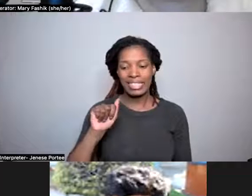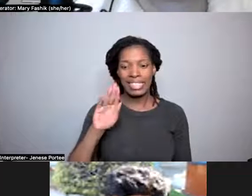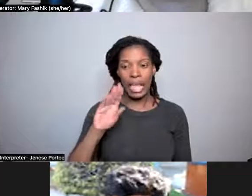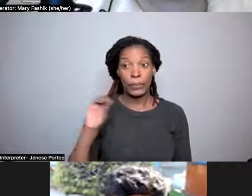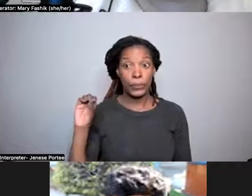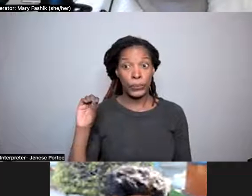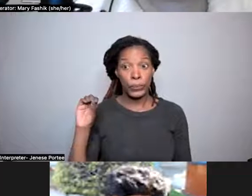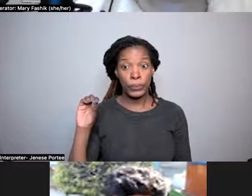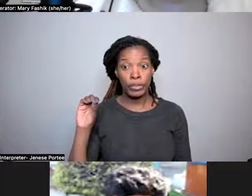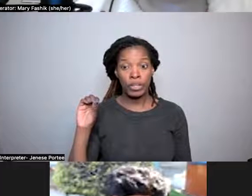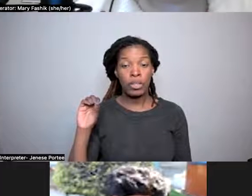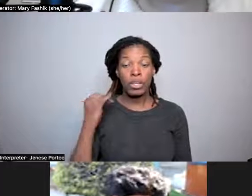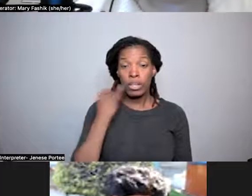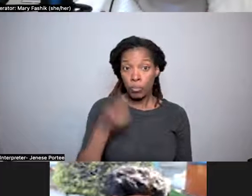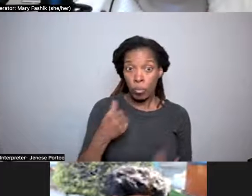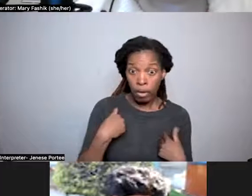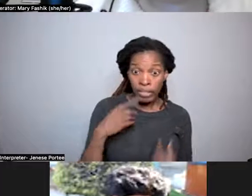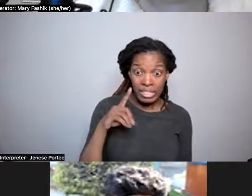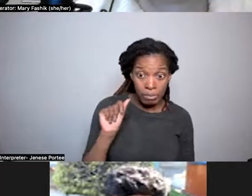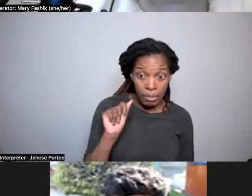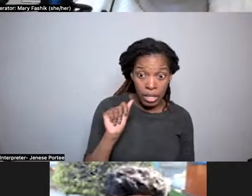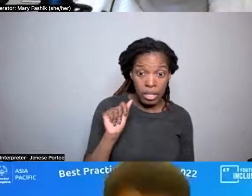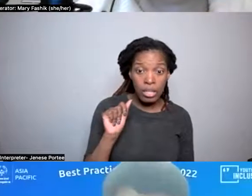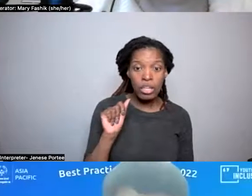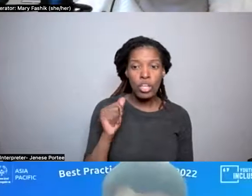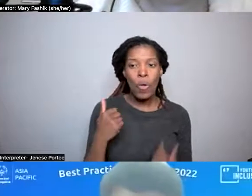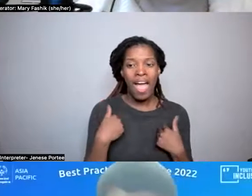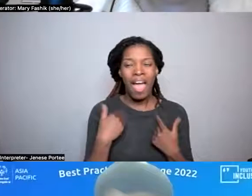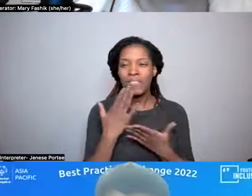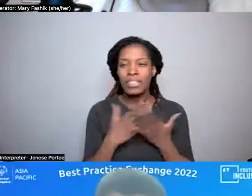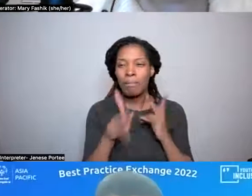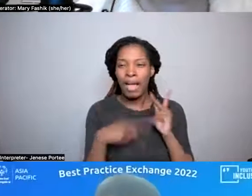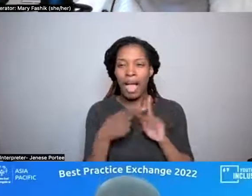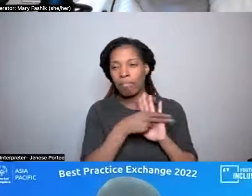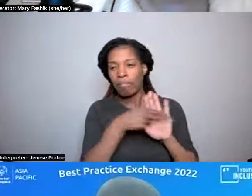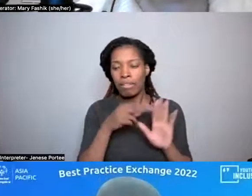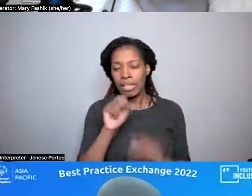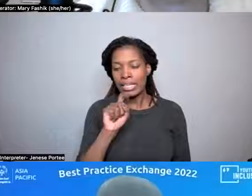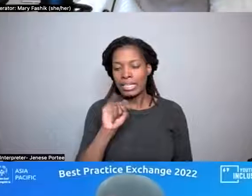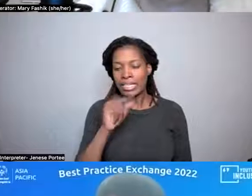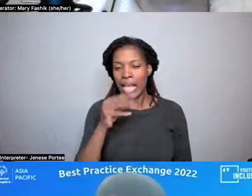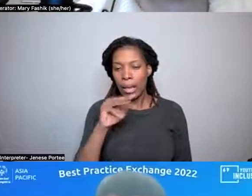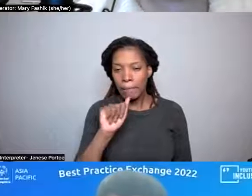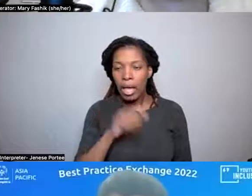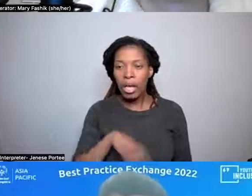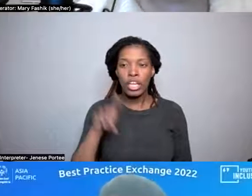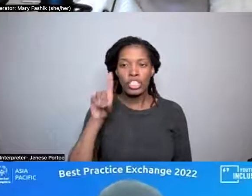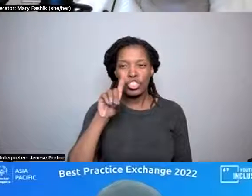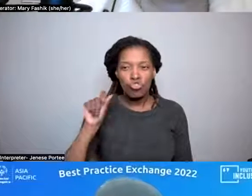When you are disabled, you face all kind of stigma, discrimination, name